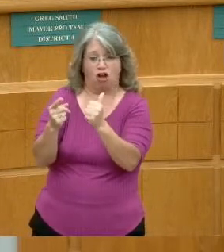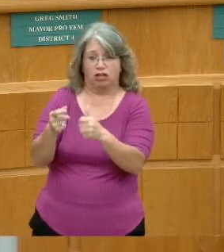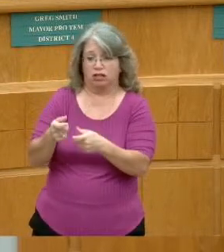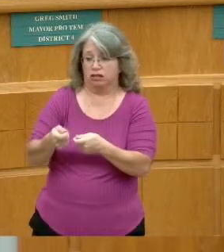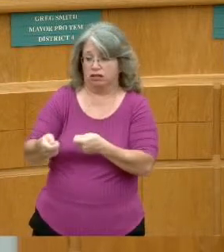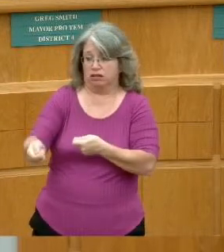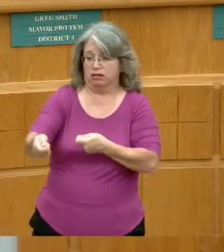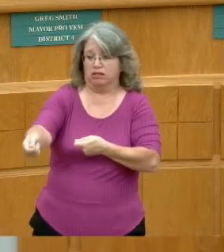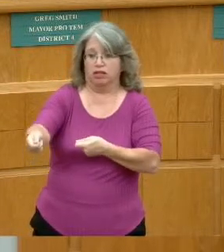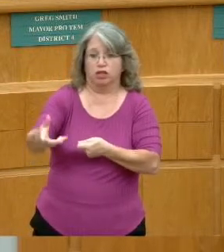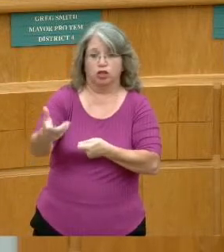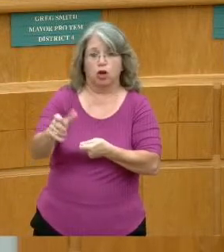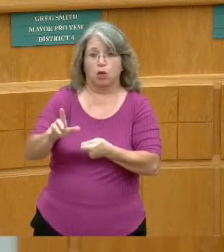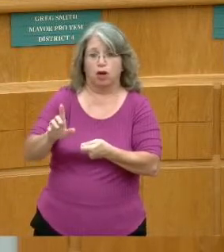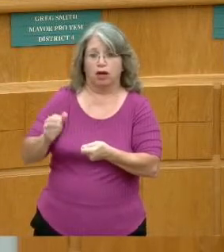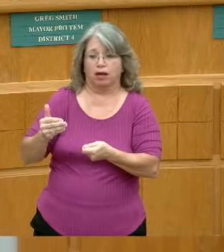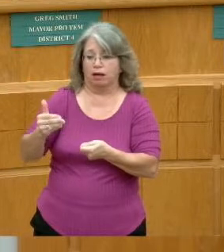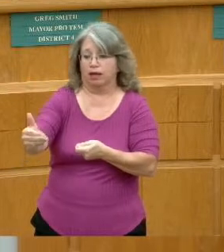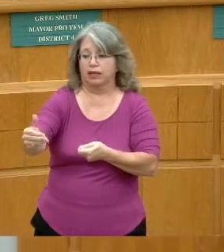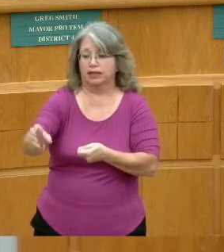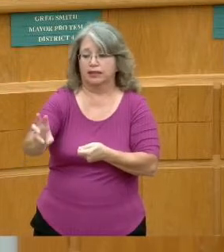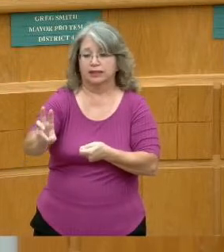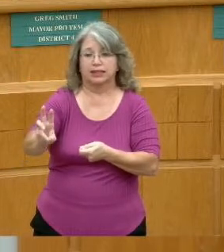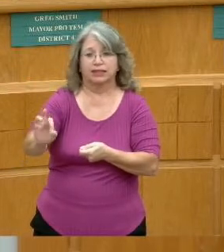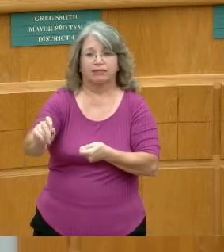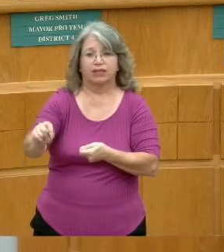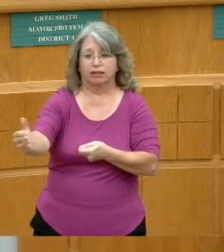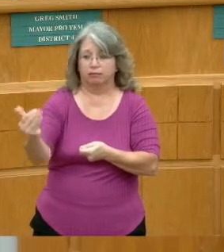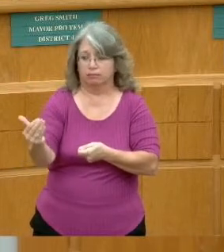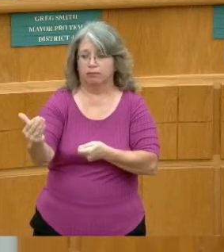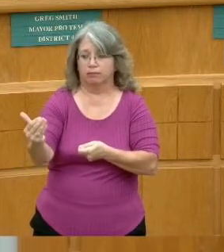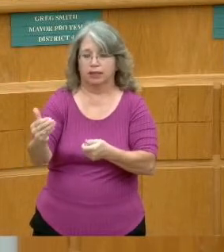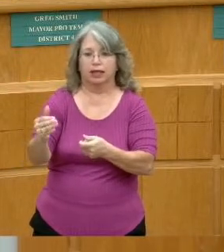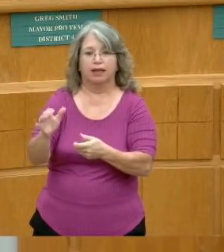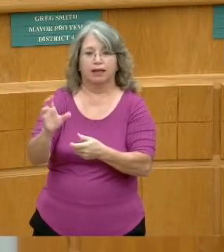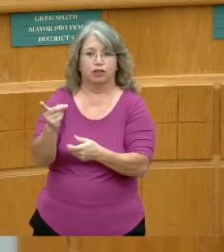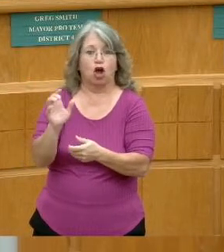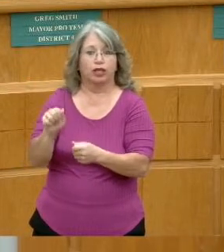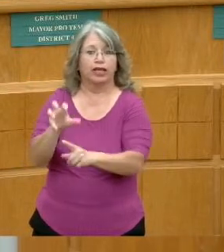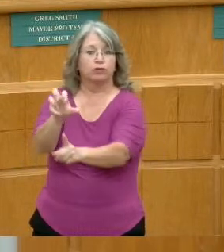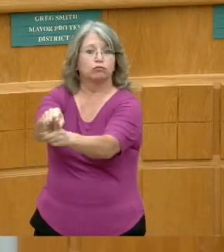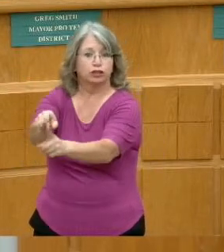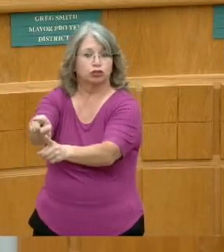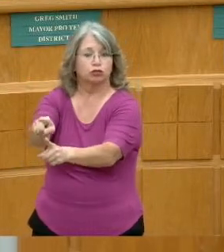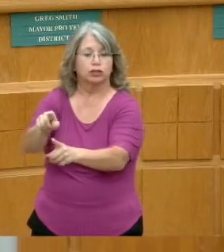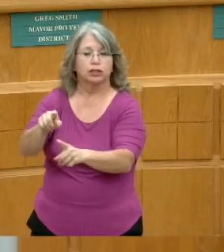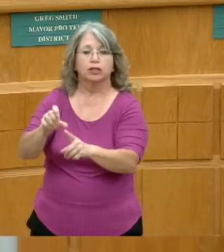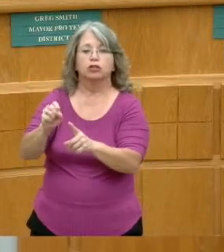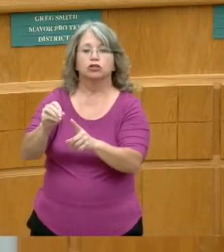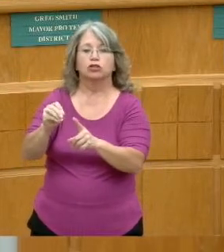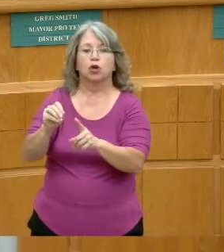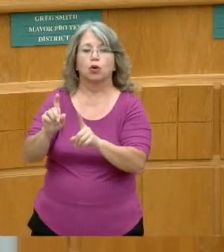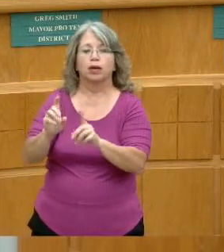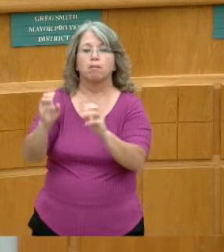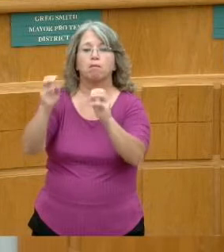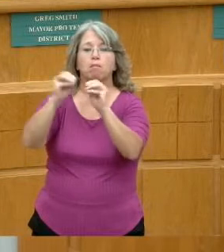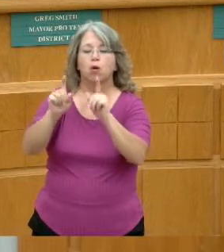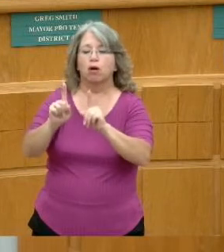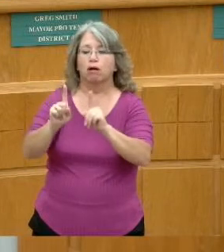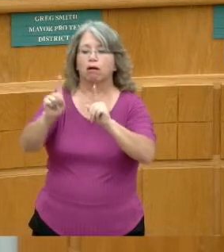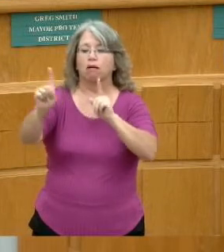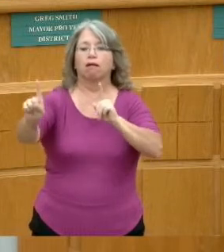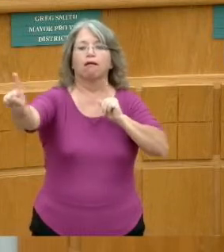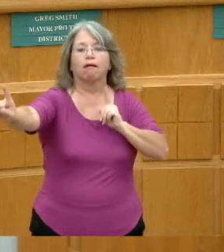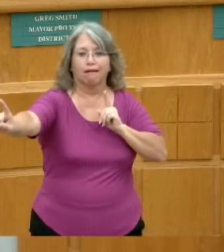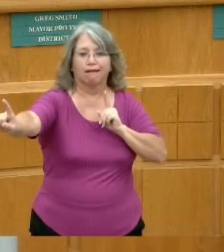dog. You might stay a little bit farther away. And so that's something to think about. How far away would you stay from